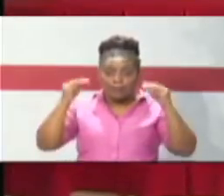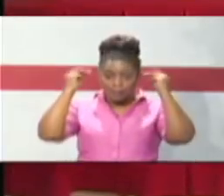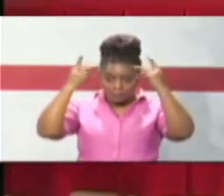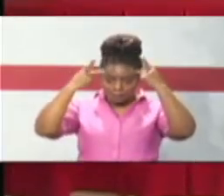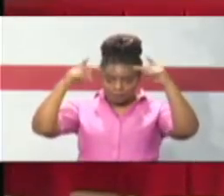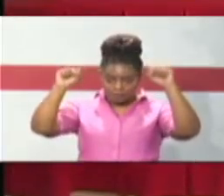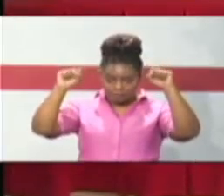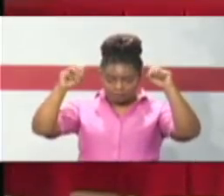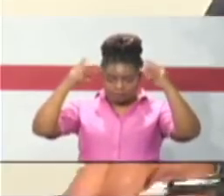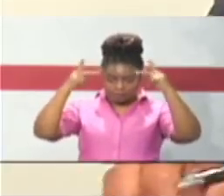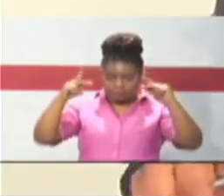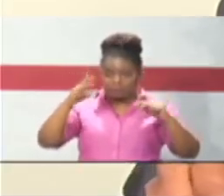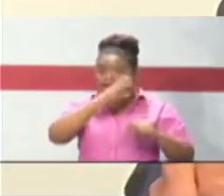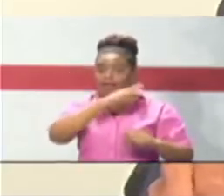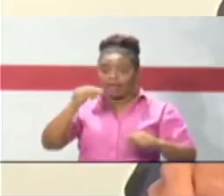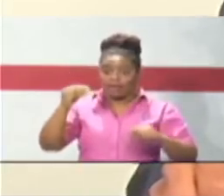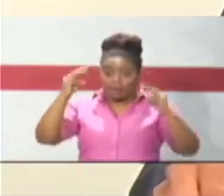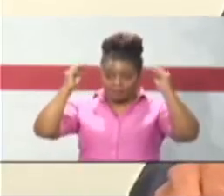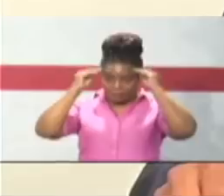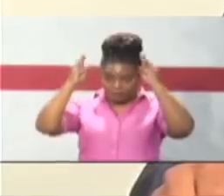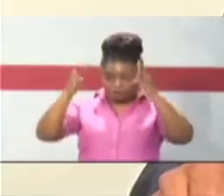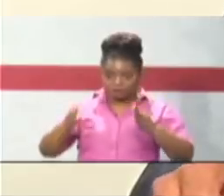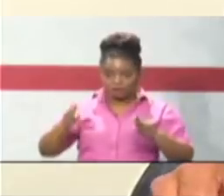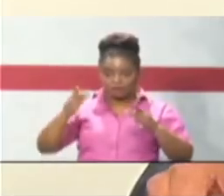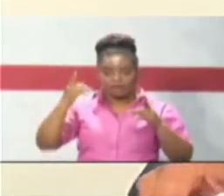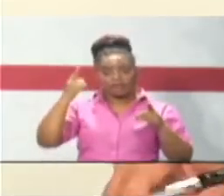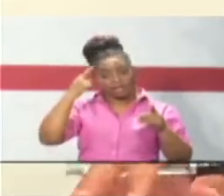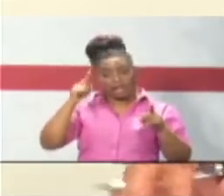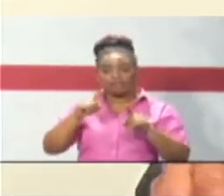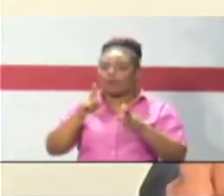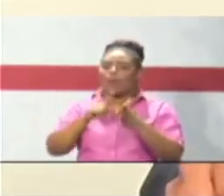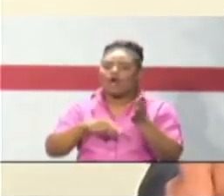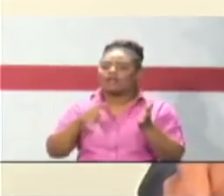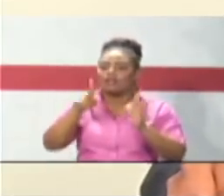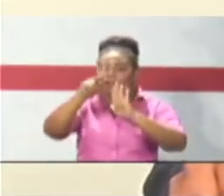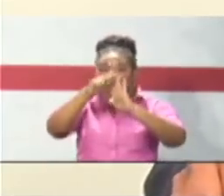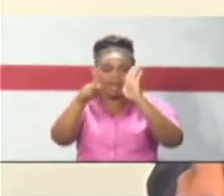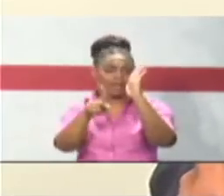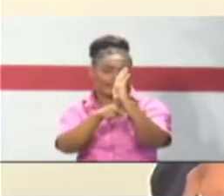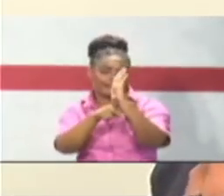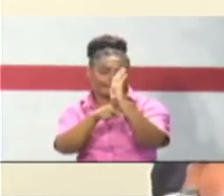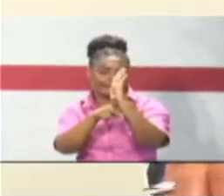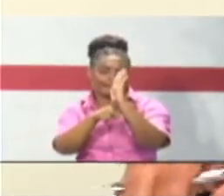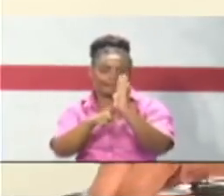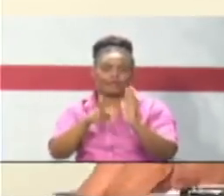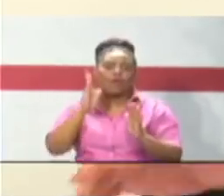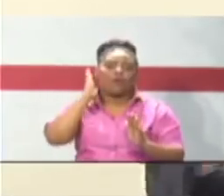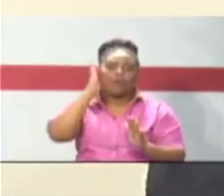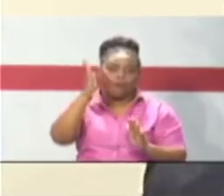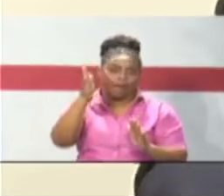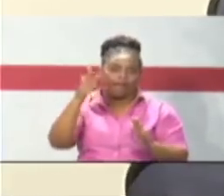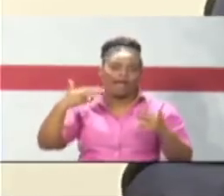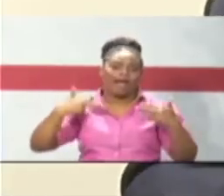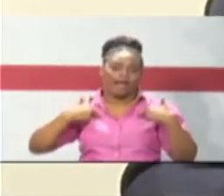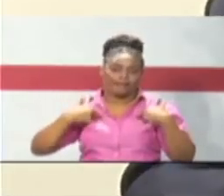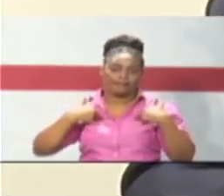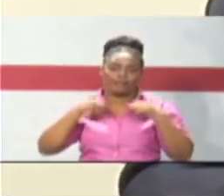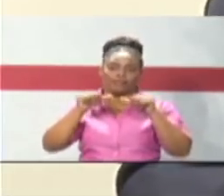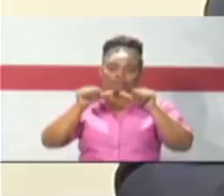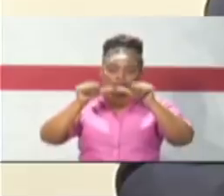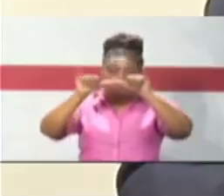has said, the policy is that there will be 2 streams available for schooling, the virtual